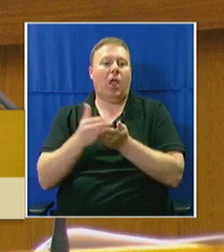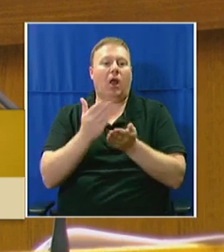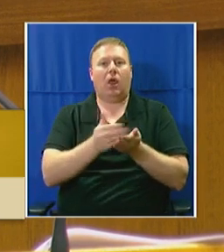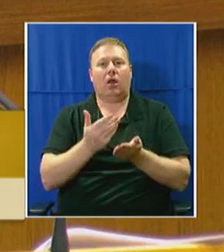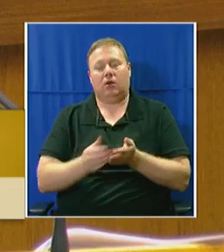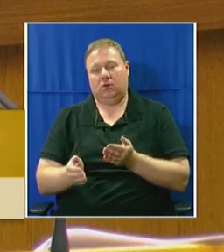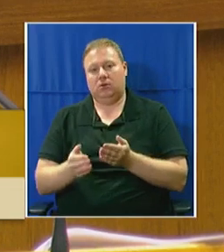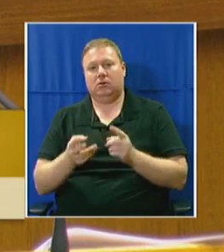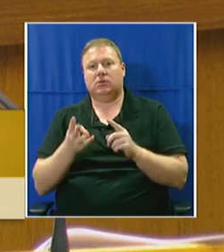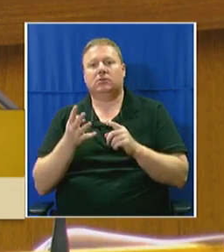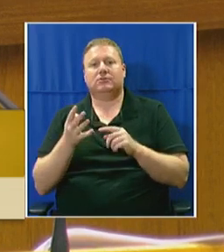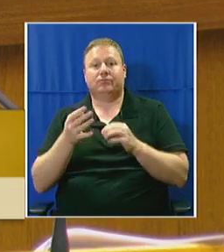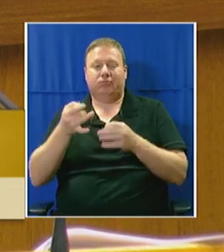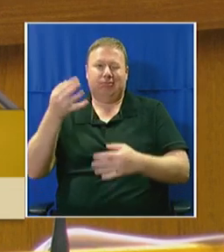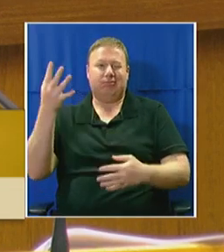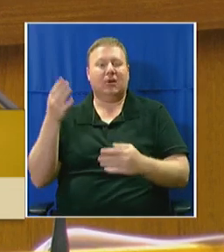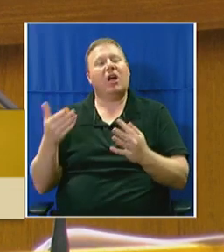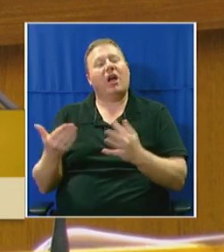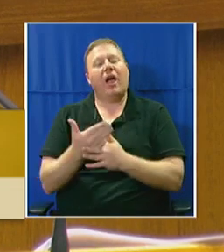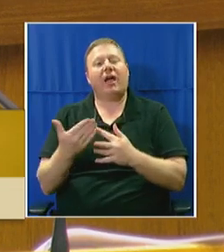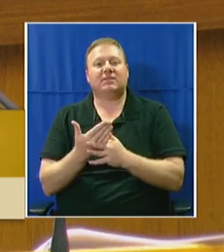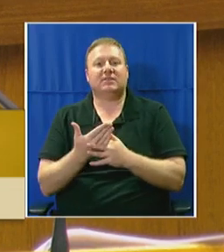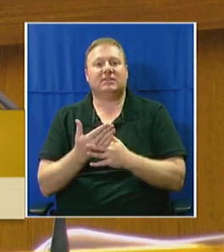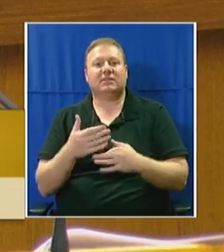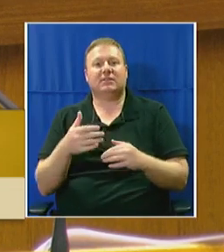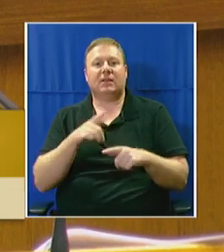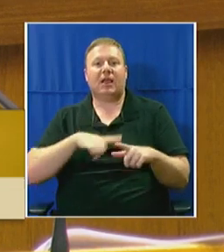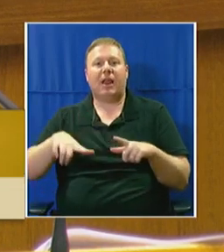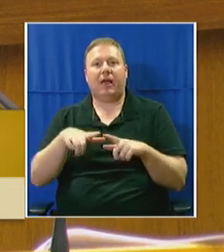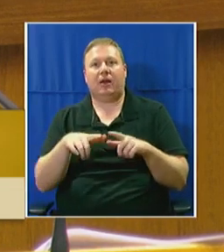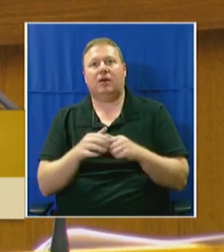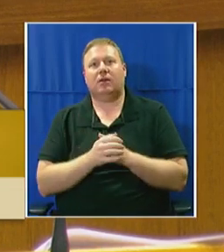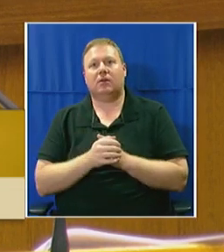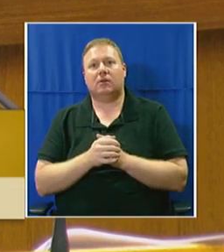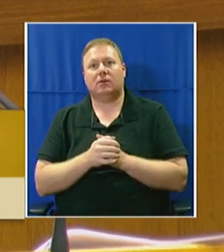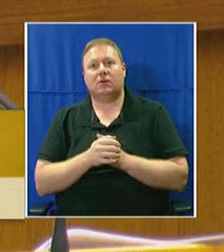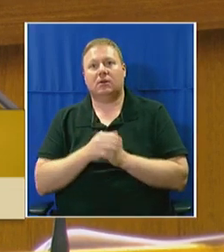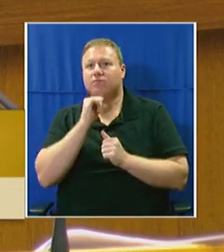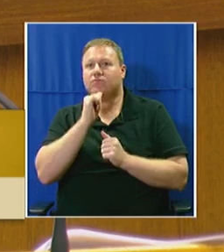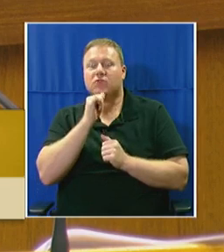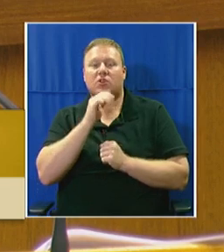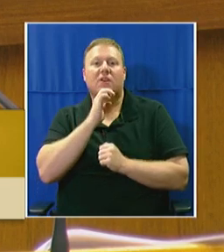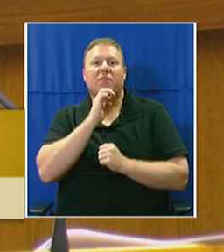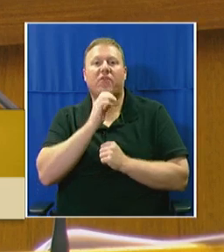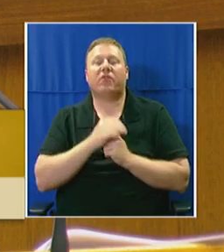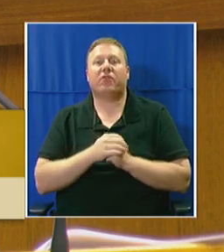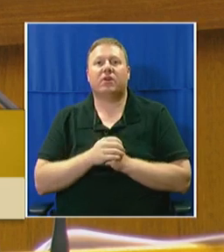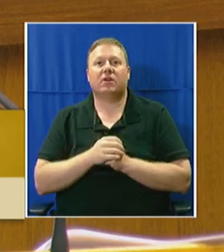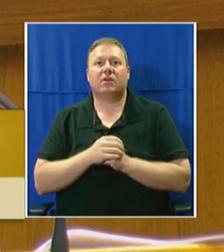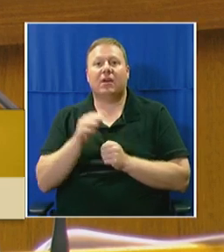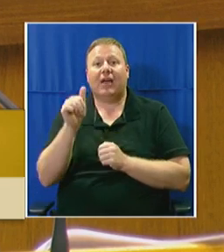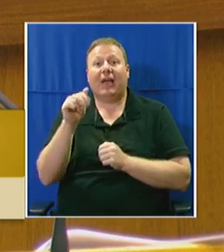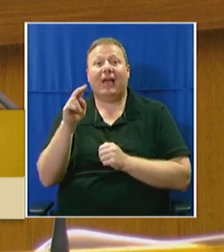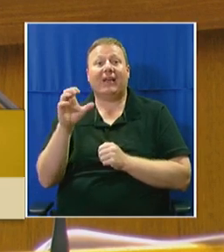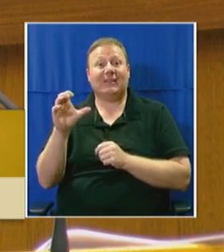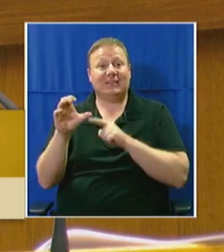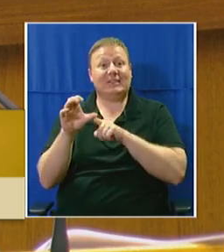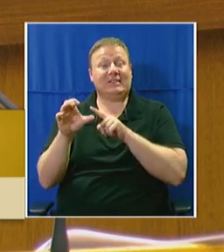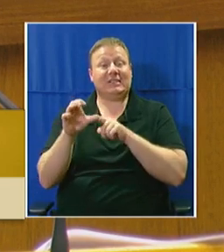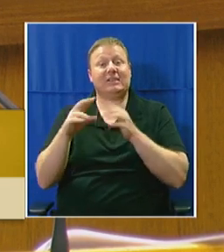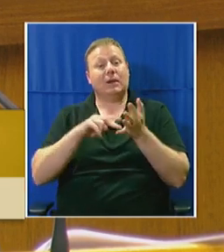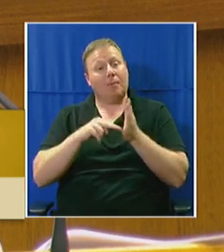land by rural informal and urban communities thus the African National Congress has a plan which seeks